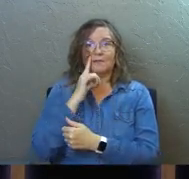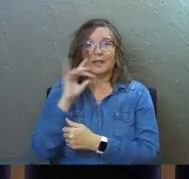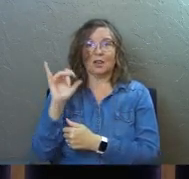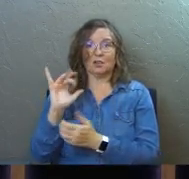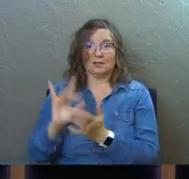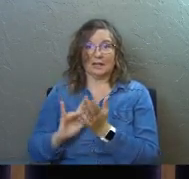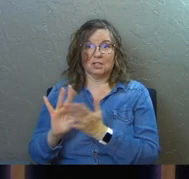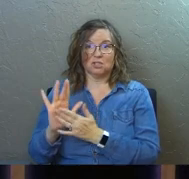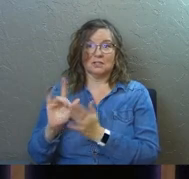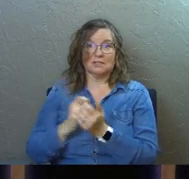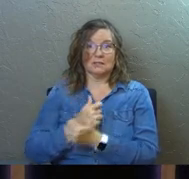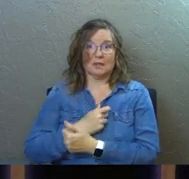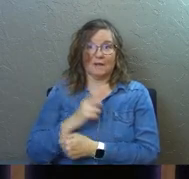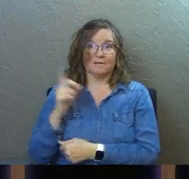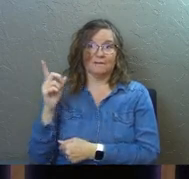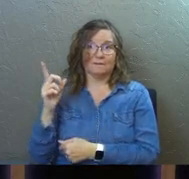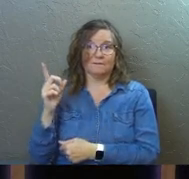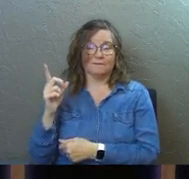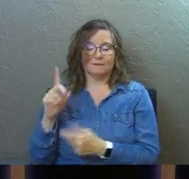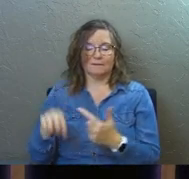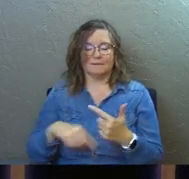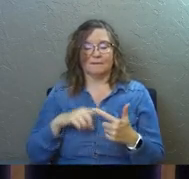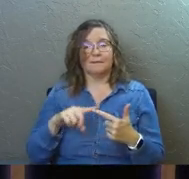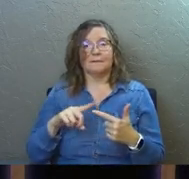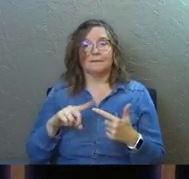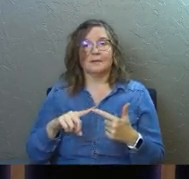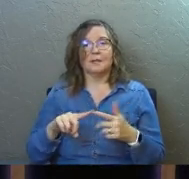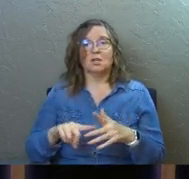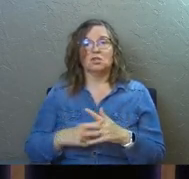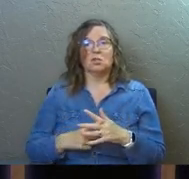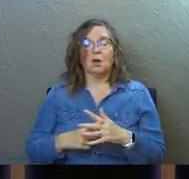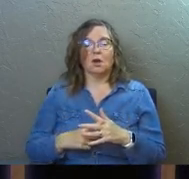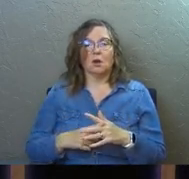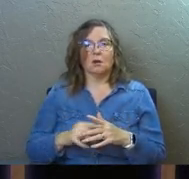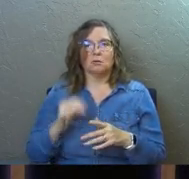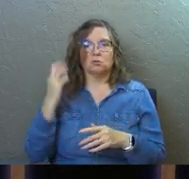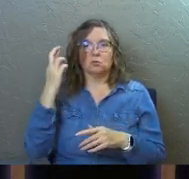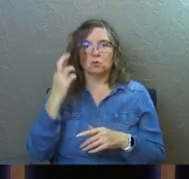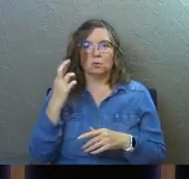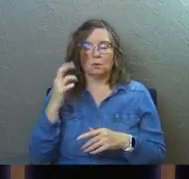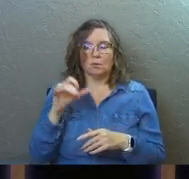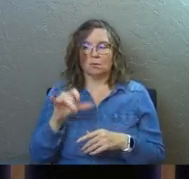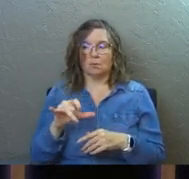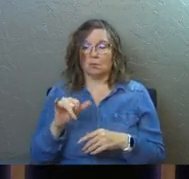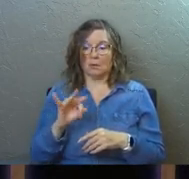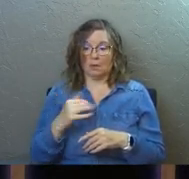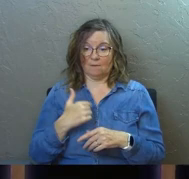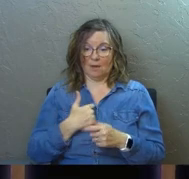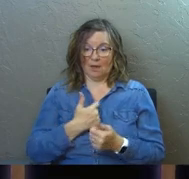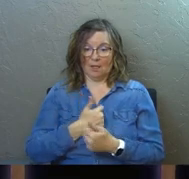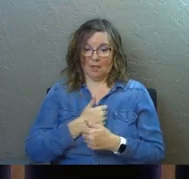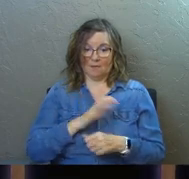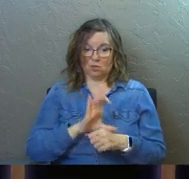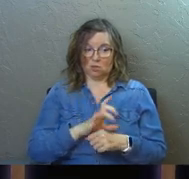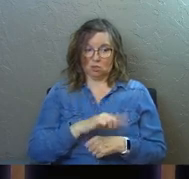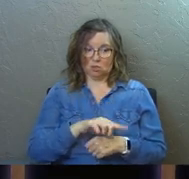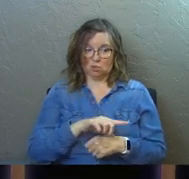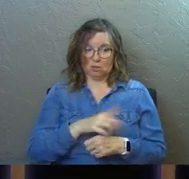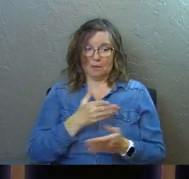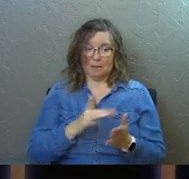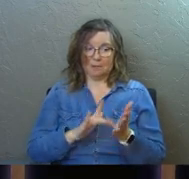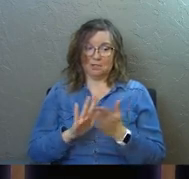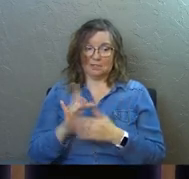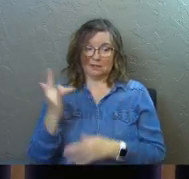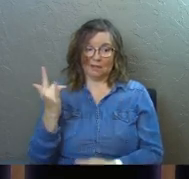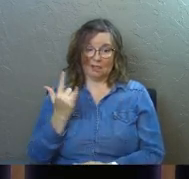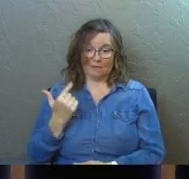like Jesus's love. But number two, it starts to dawn on you when you do that, that if I can love the church, maybe